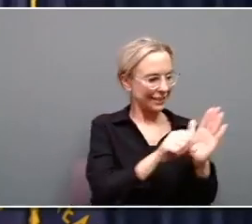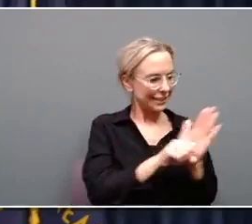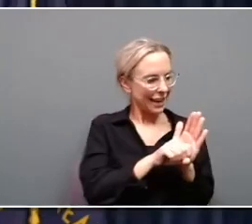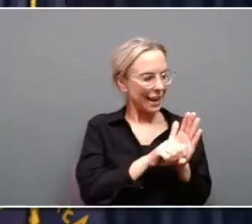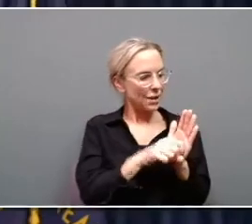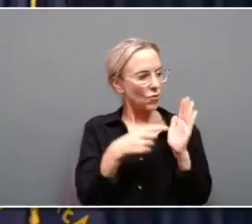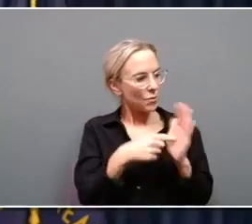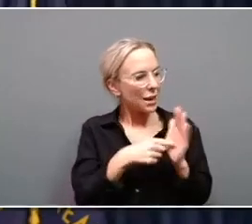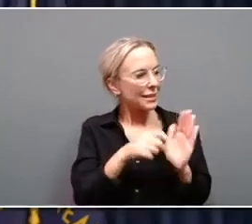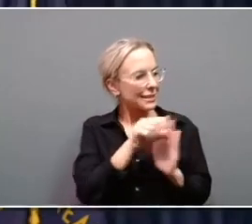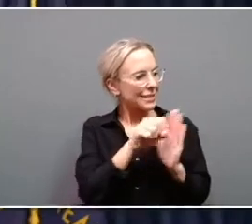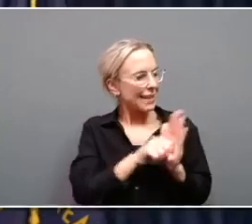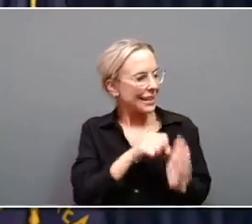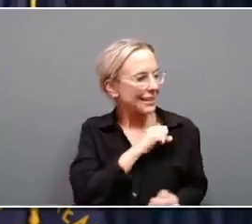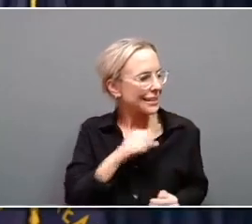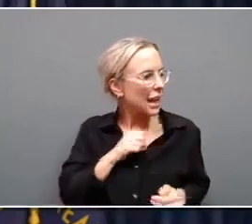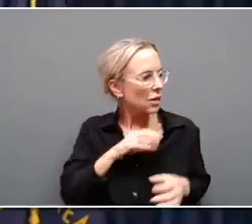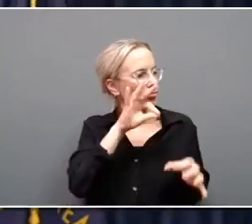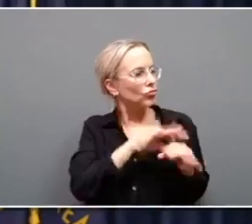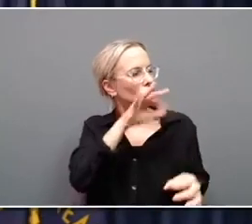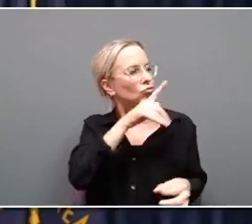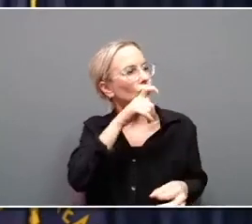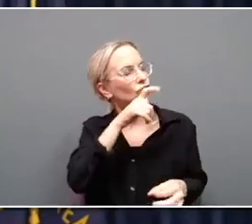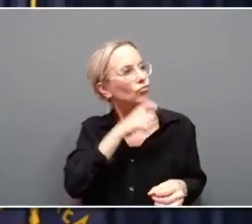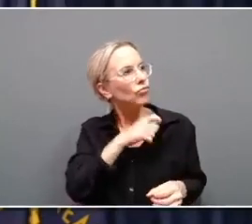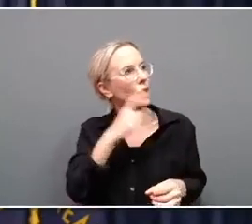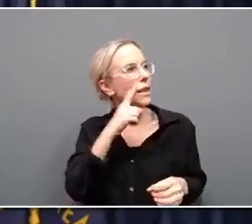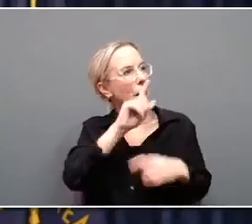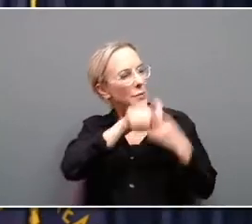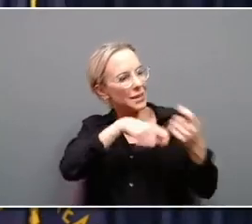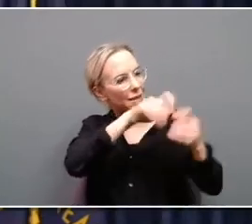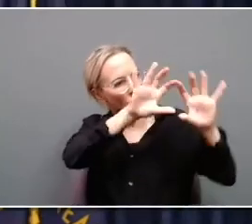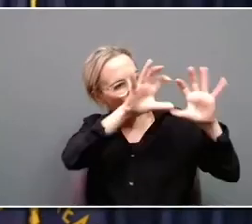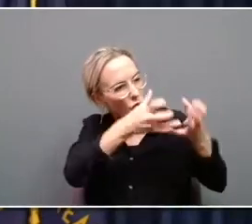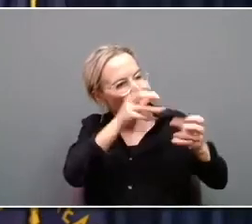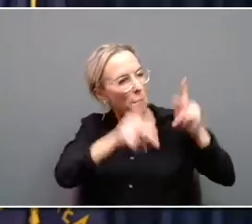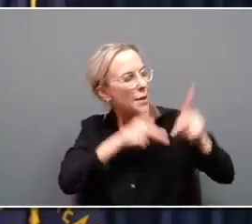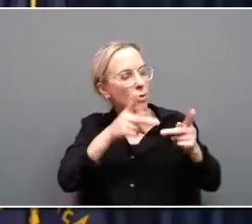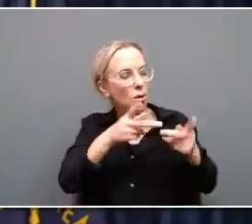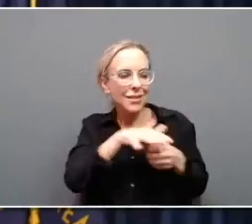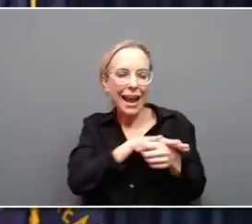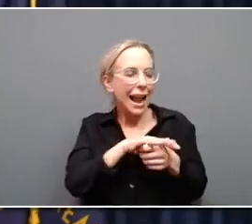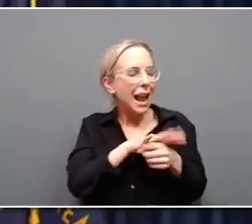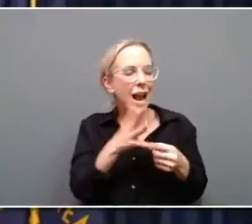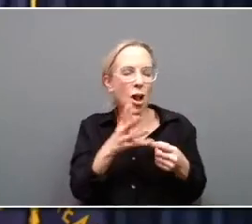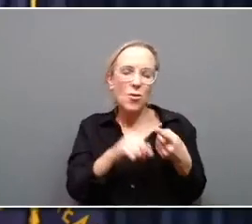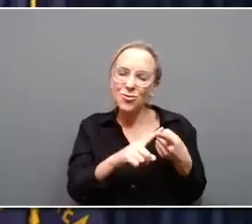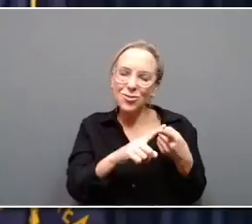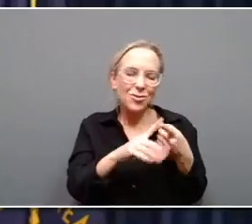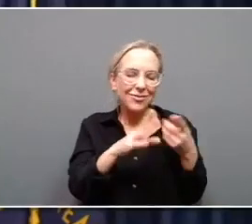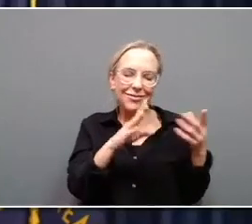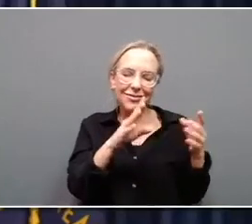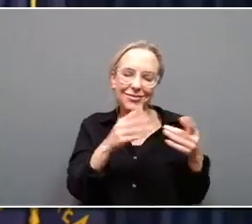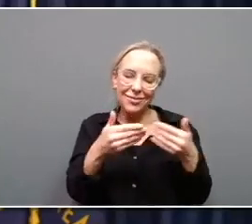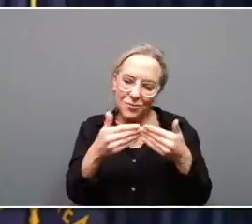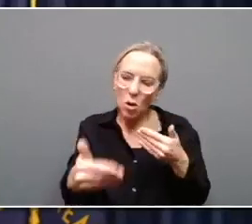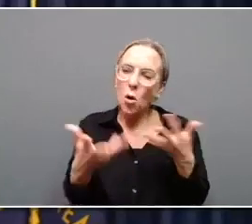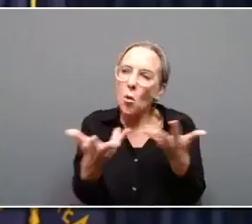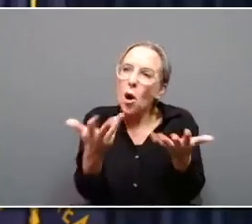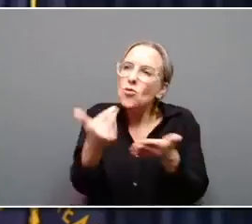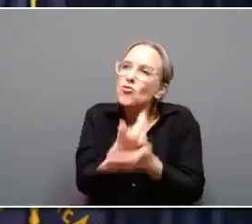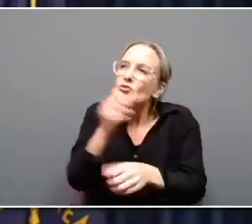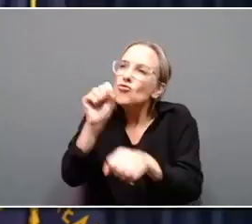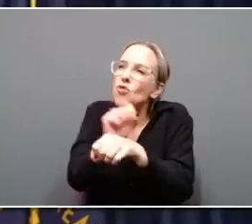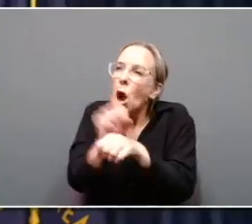you're thinking about a certain group of people and areas that you want to move ahead, right? What are the new job opportunities you want to see?